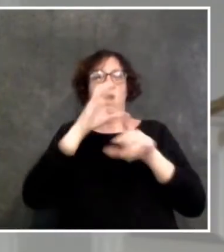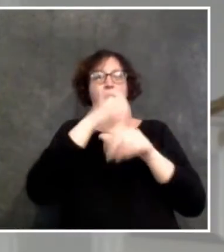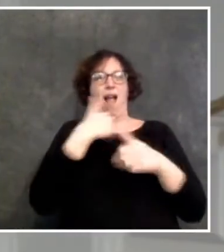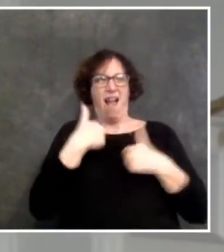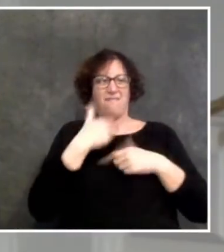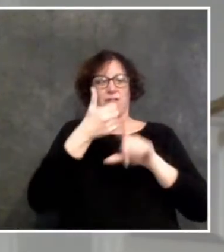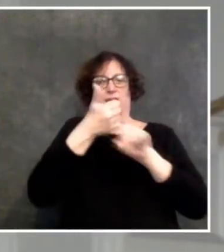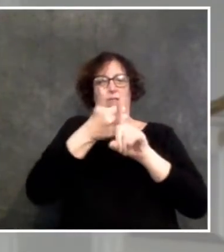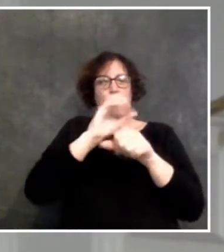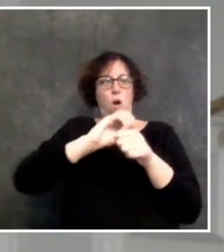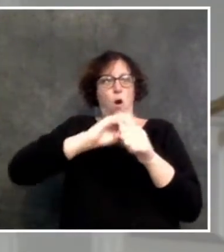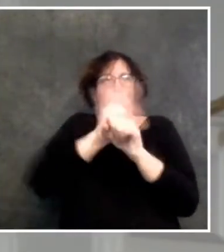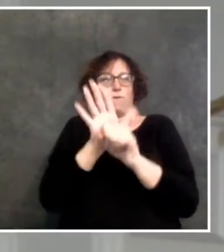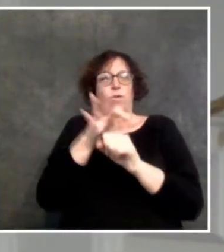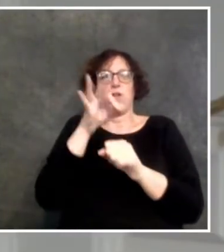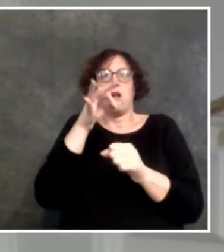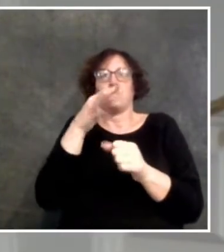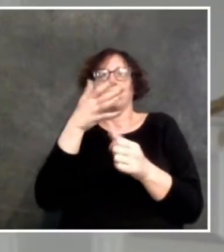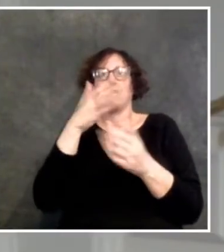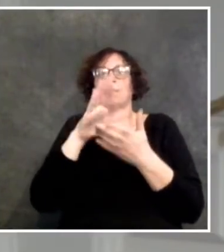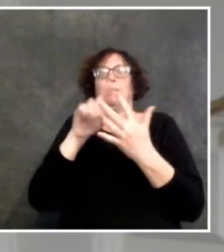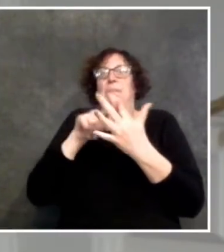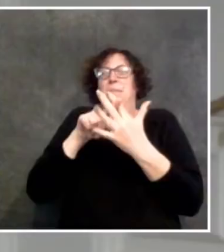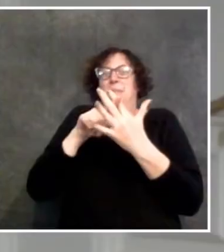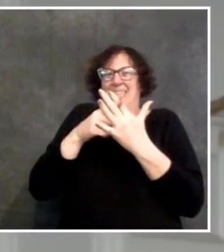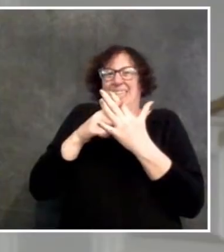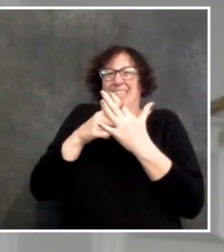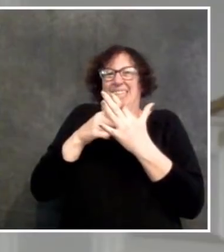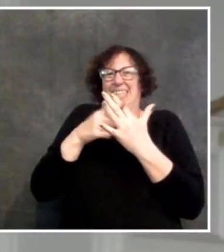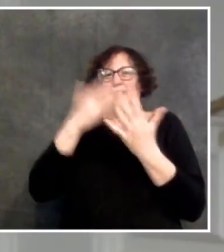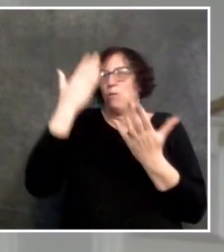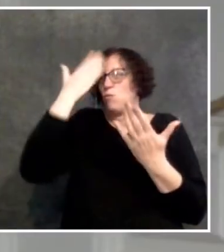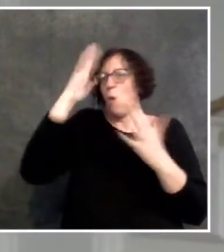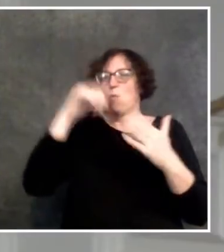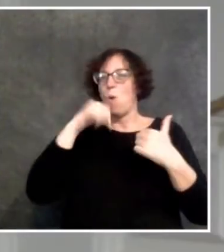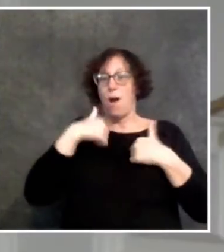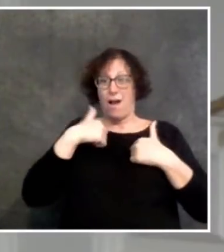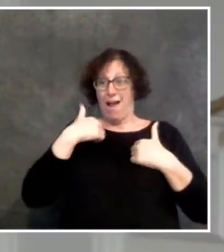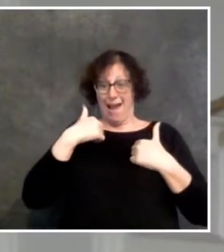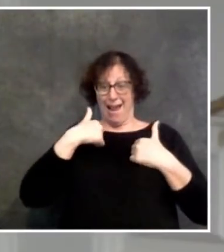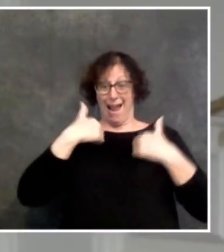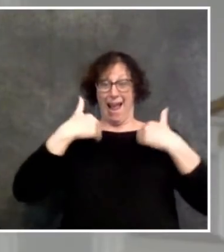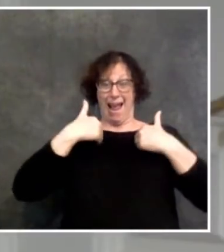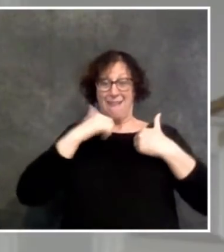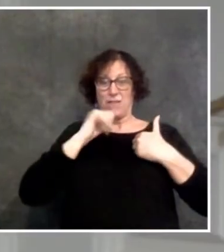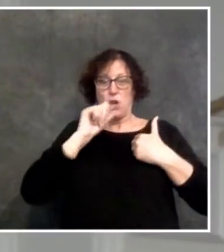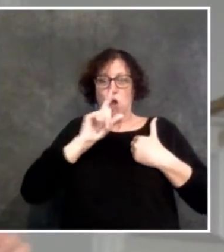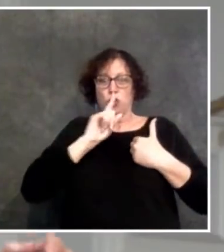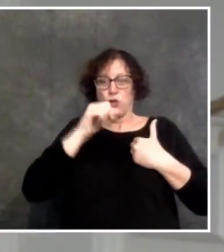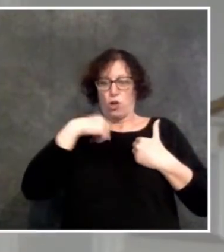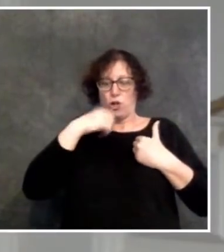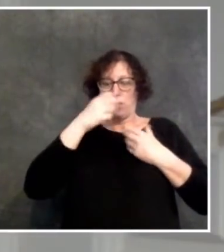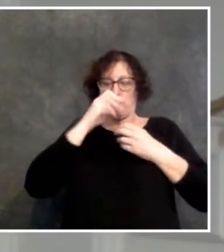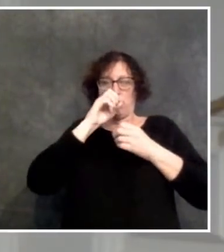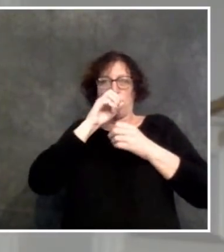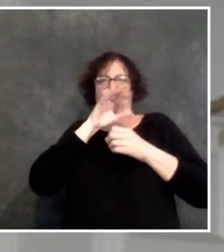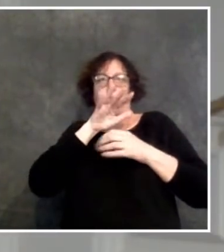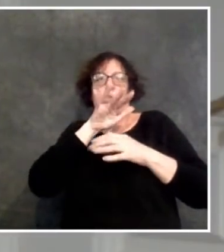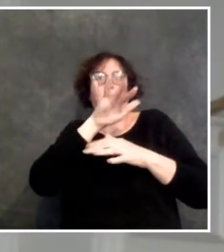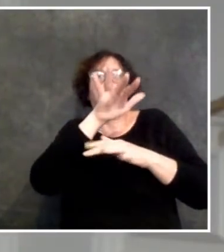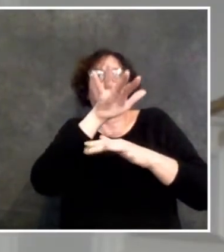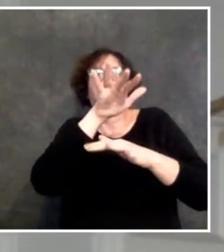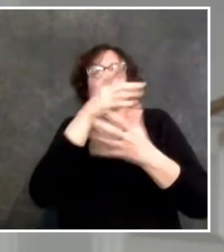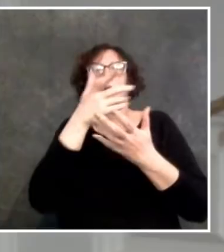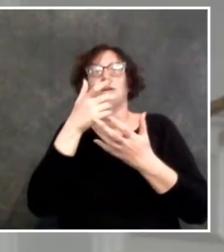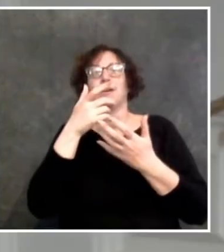don't transmit infection to other people when they have to go out for essential activities. The other thing that these